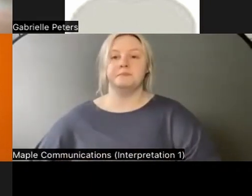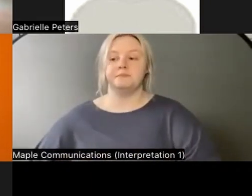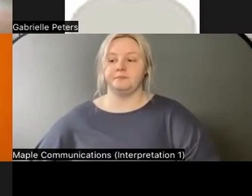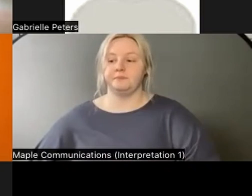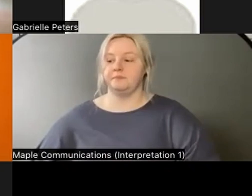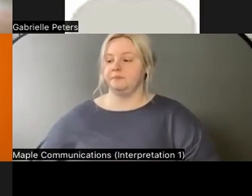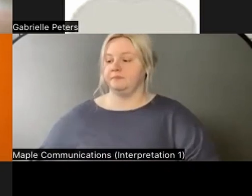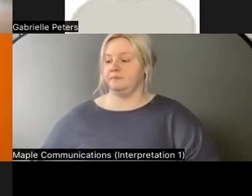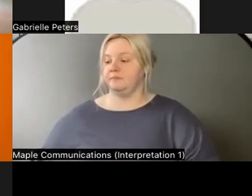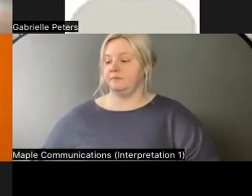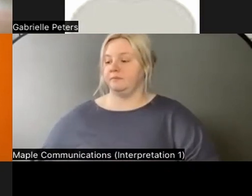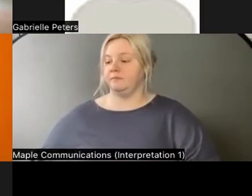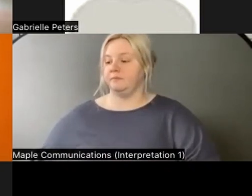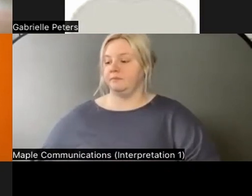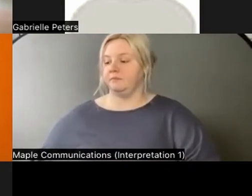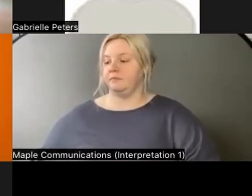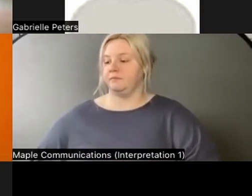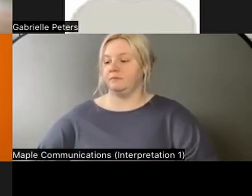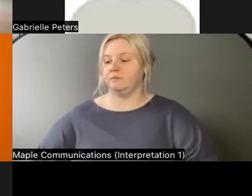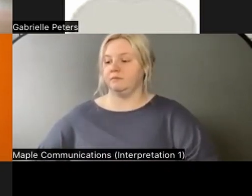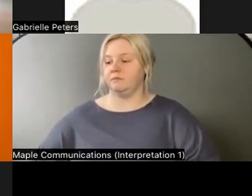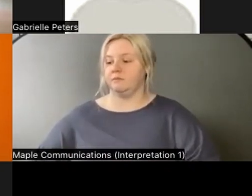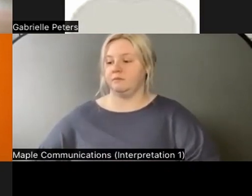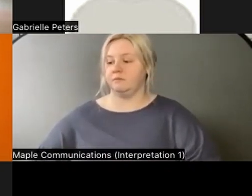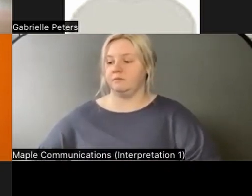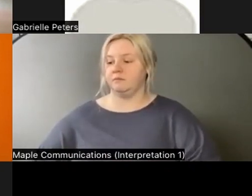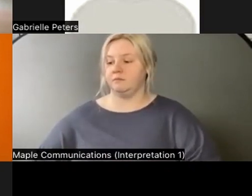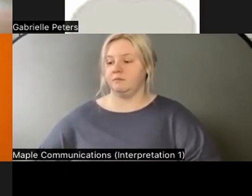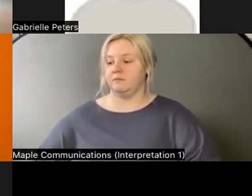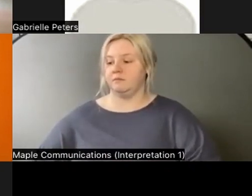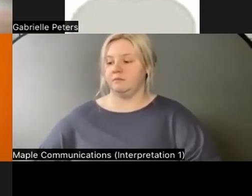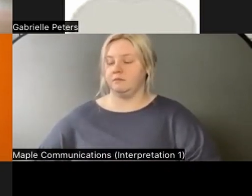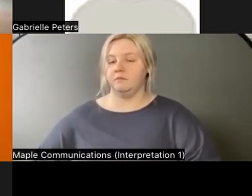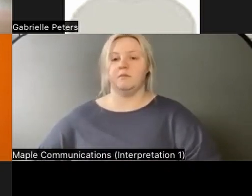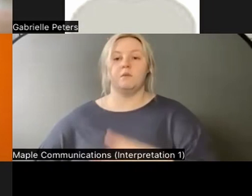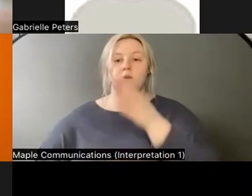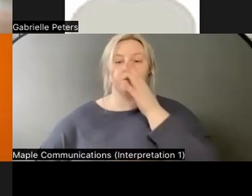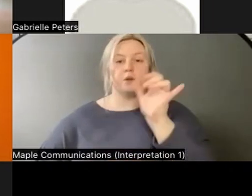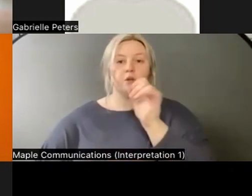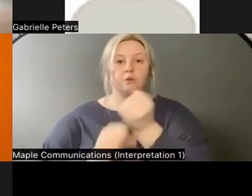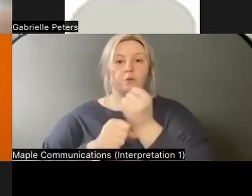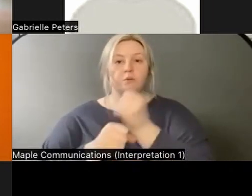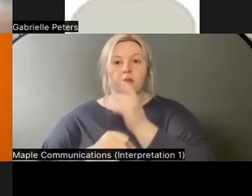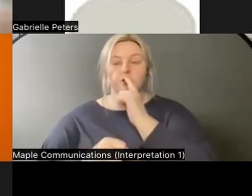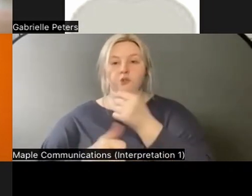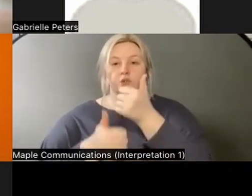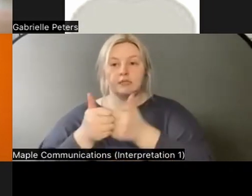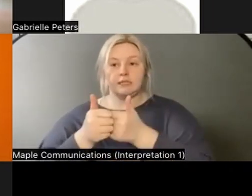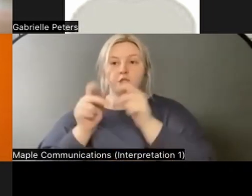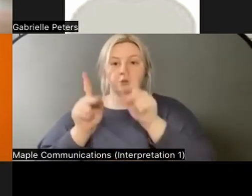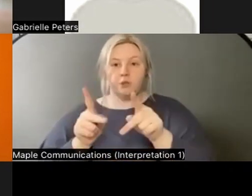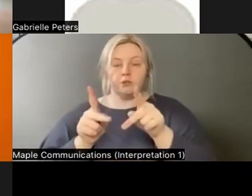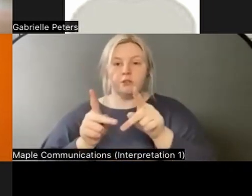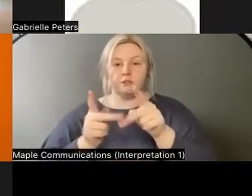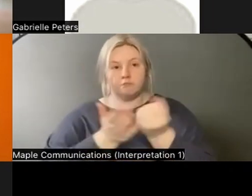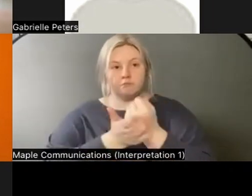And we will make sure that each person is heard from. We have a big crew today, and we